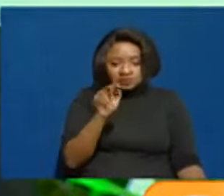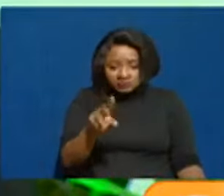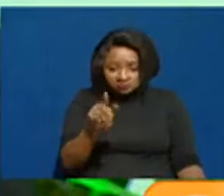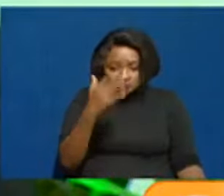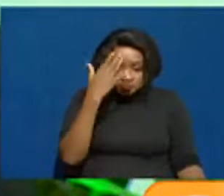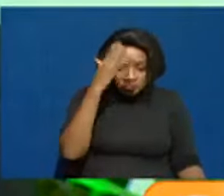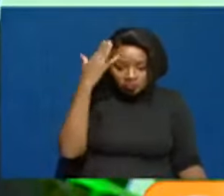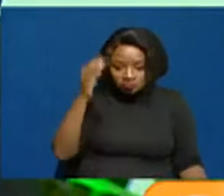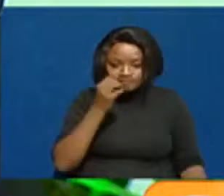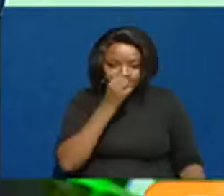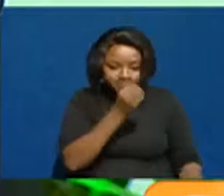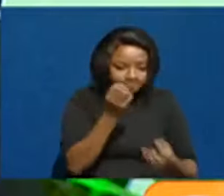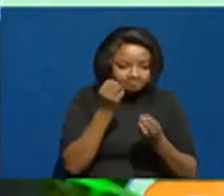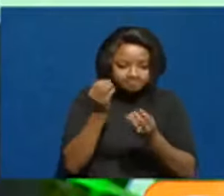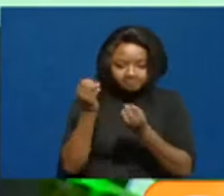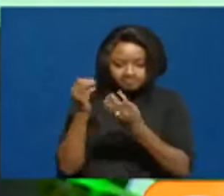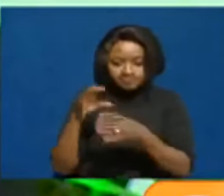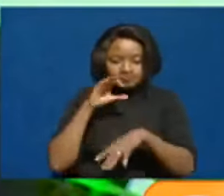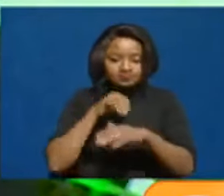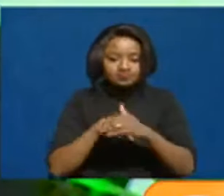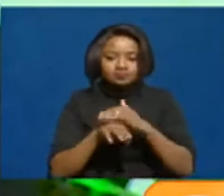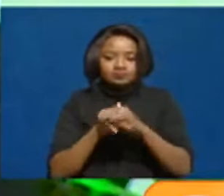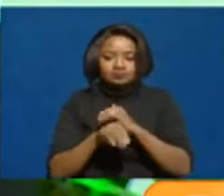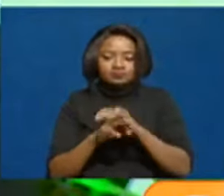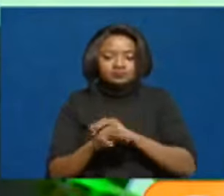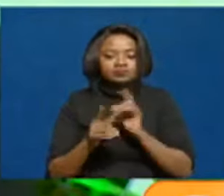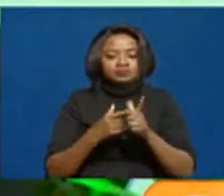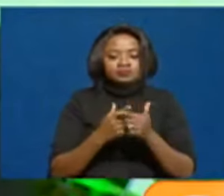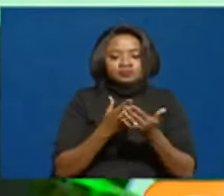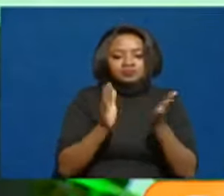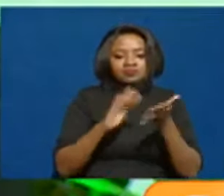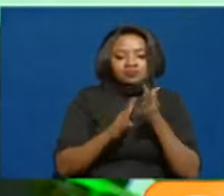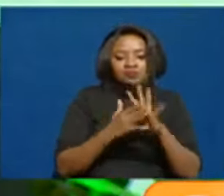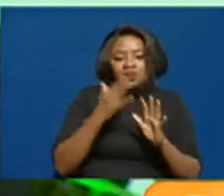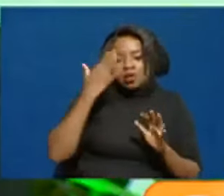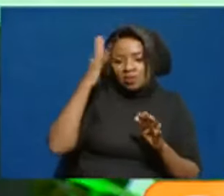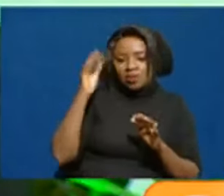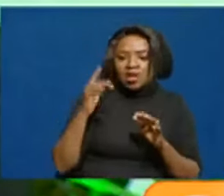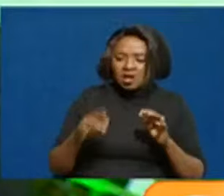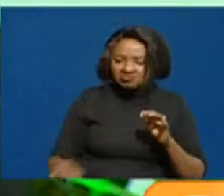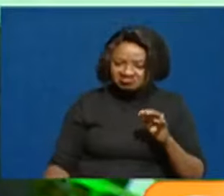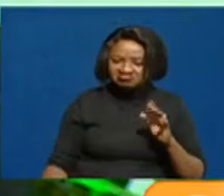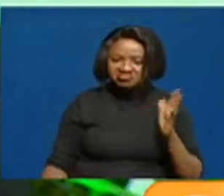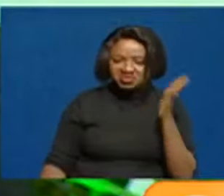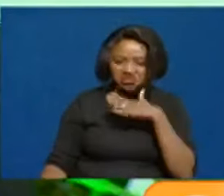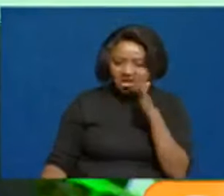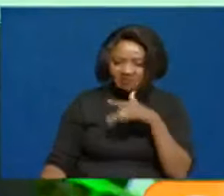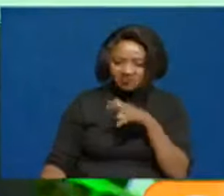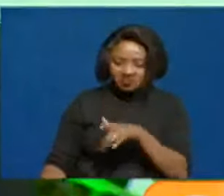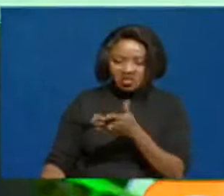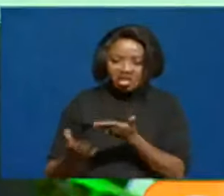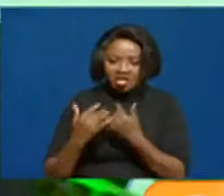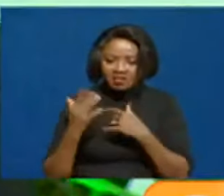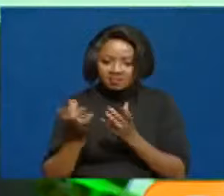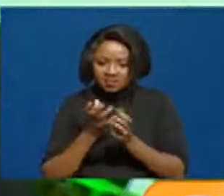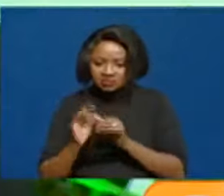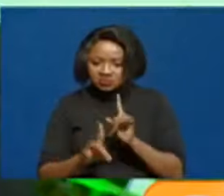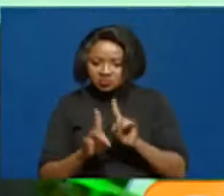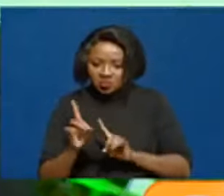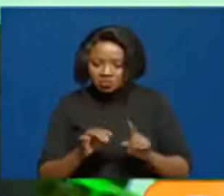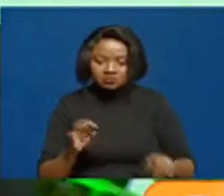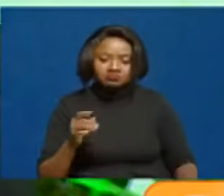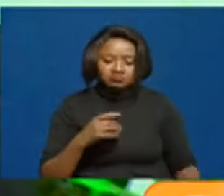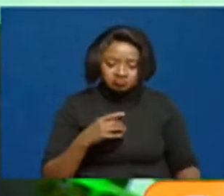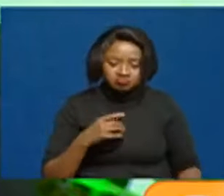to know that such a thing exists, like business in waste, is very important. Mm-hmm. So what the county is